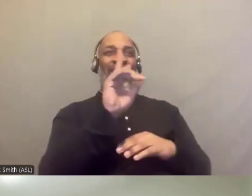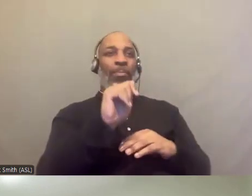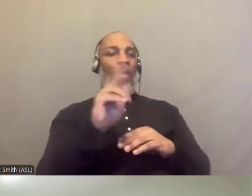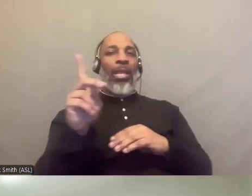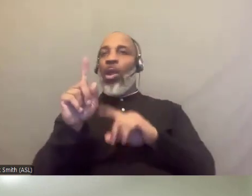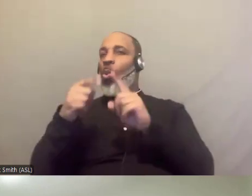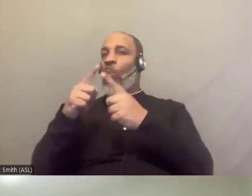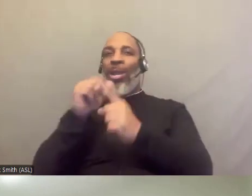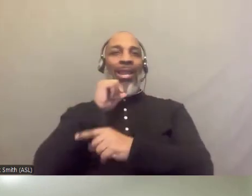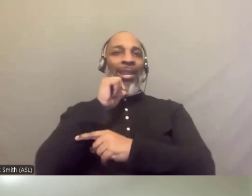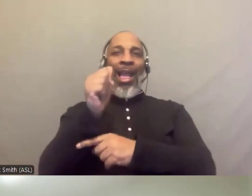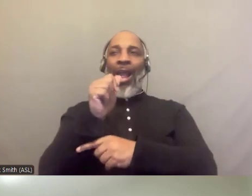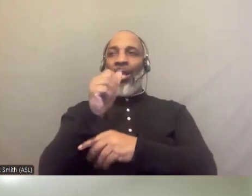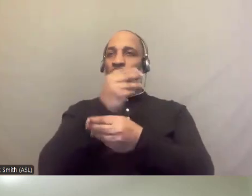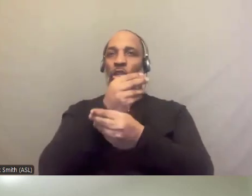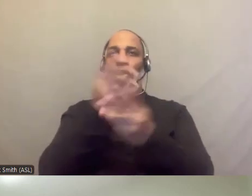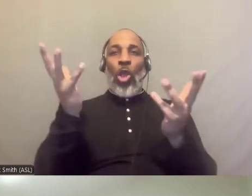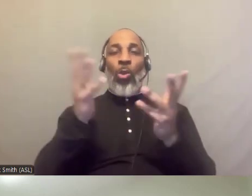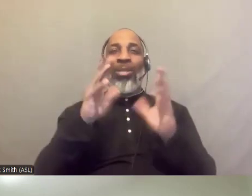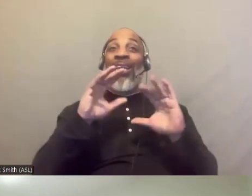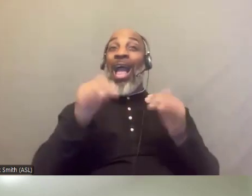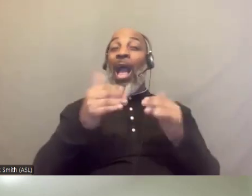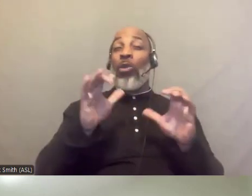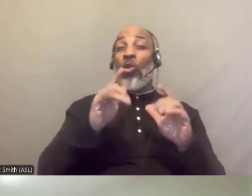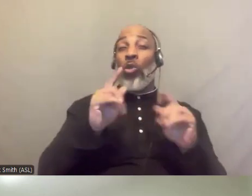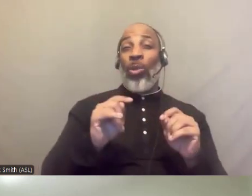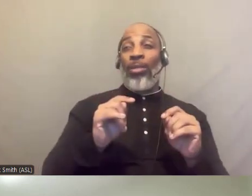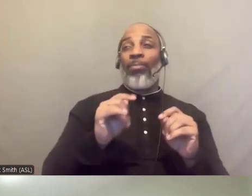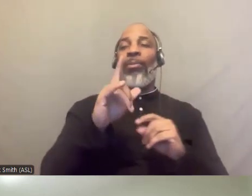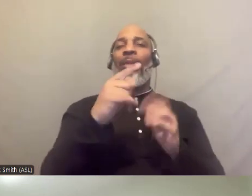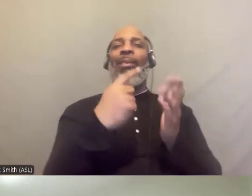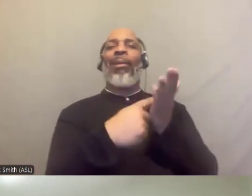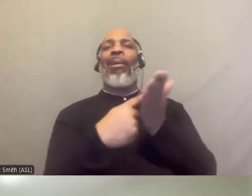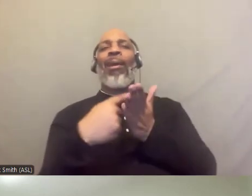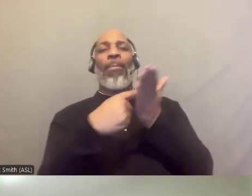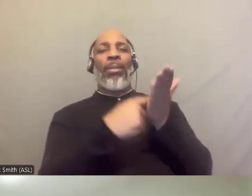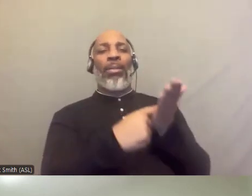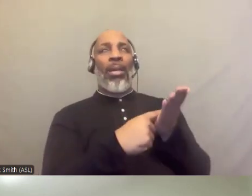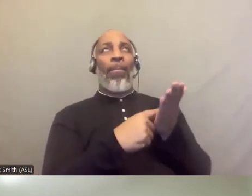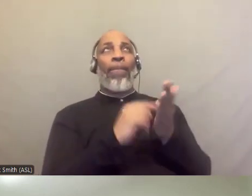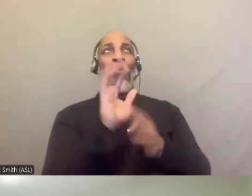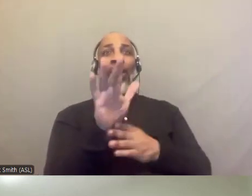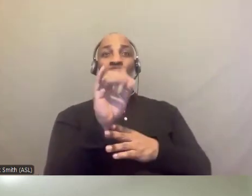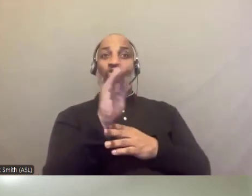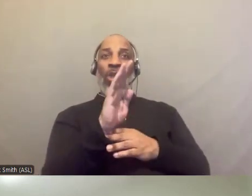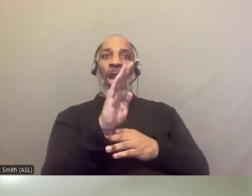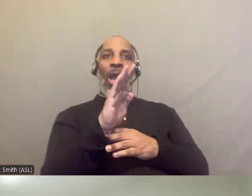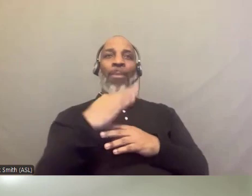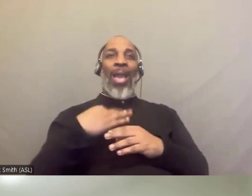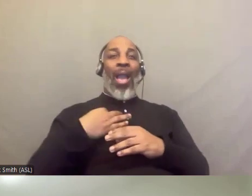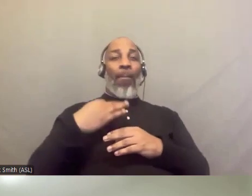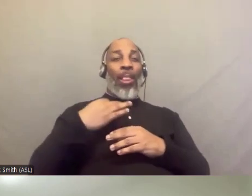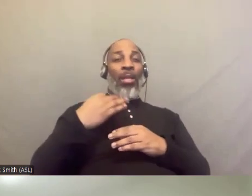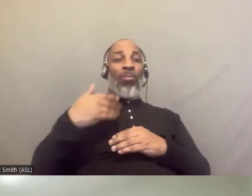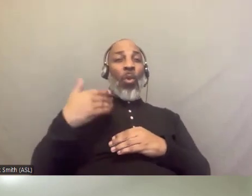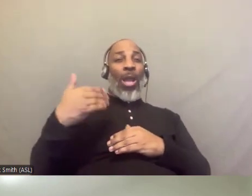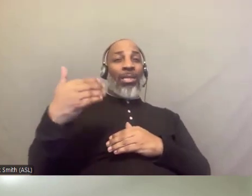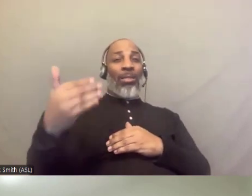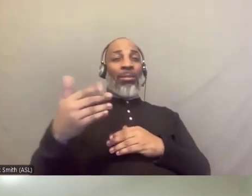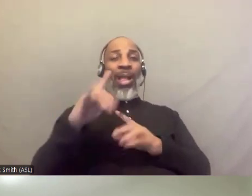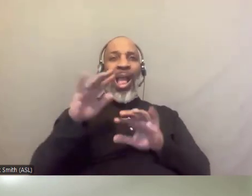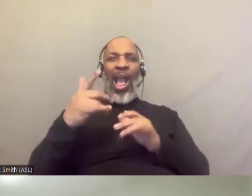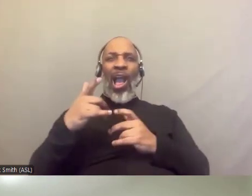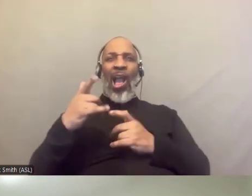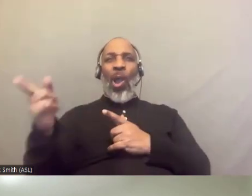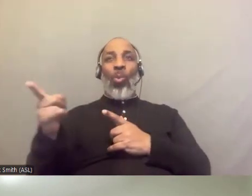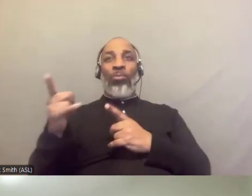to go about doing it. And then I'm going to talk about the job application process and how reasonable accommodation